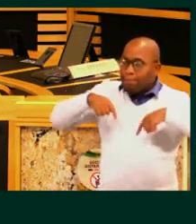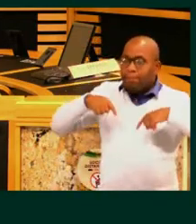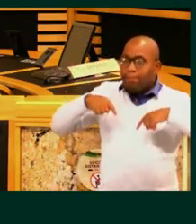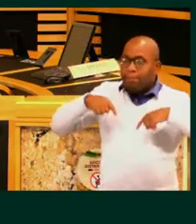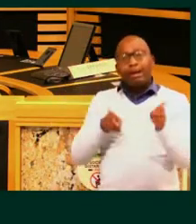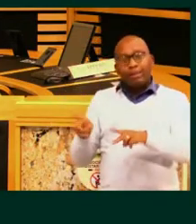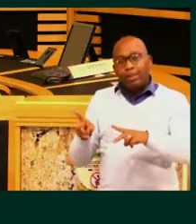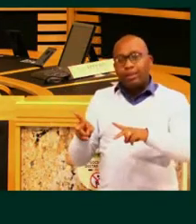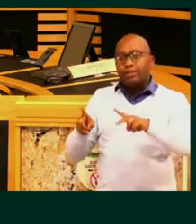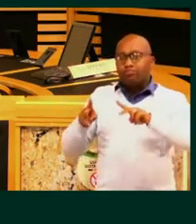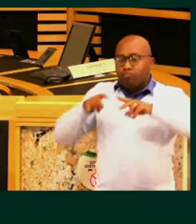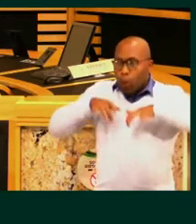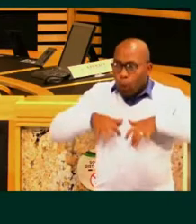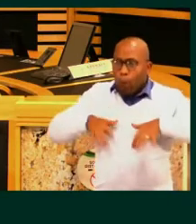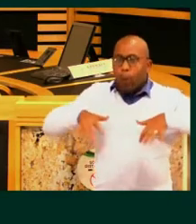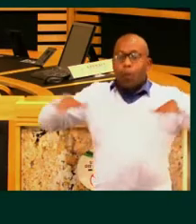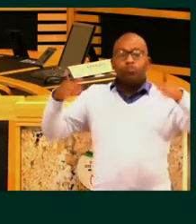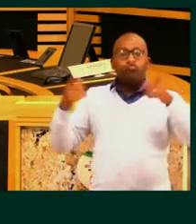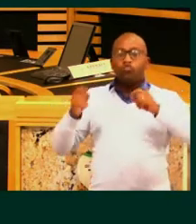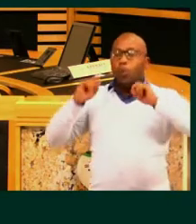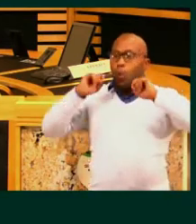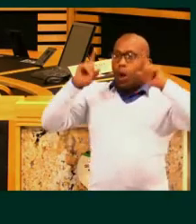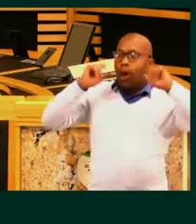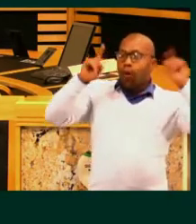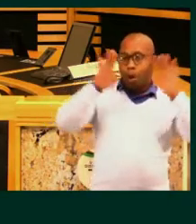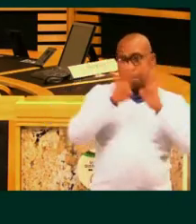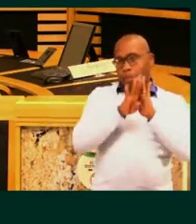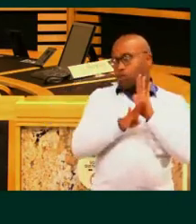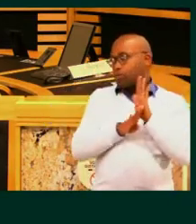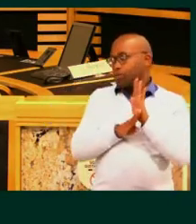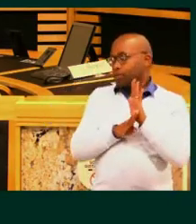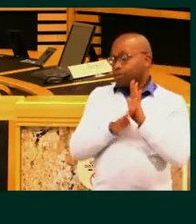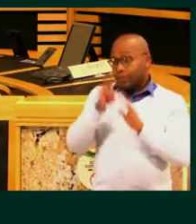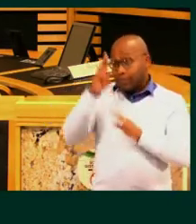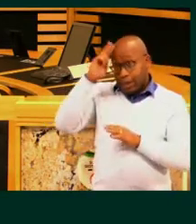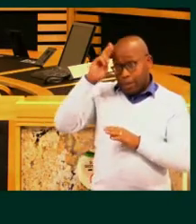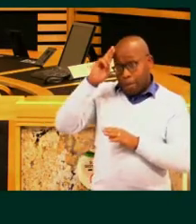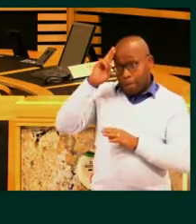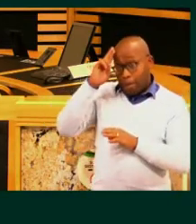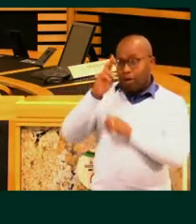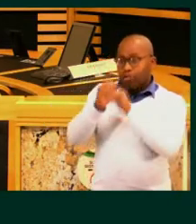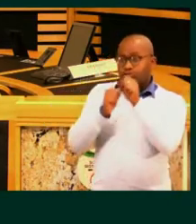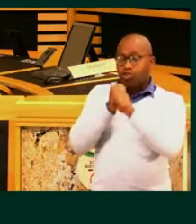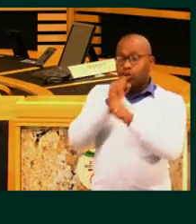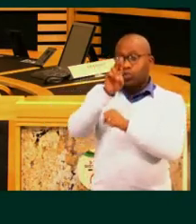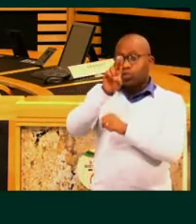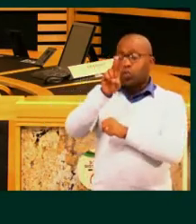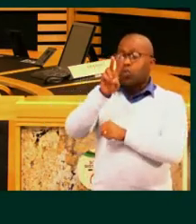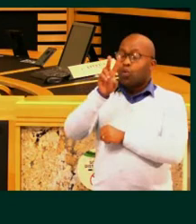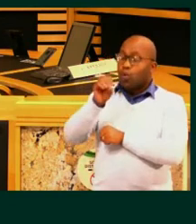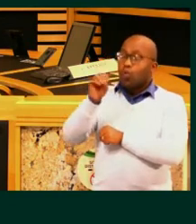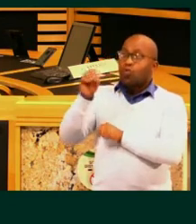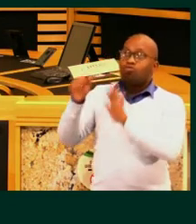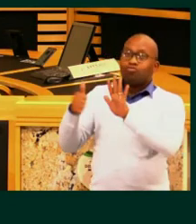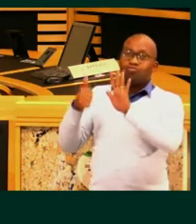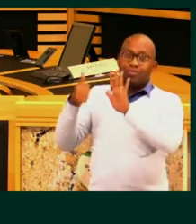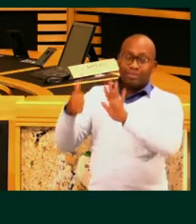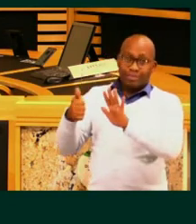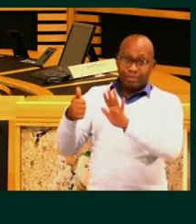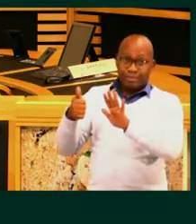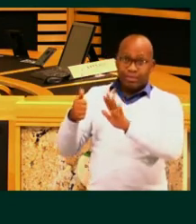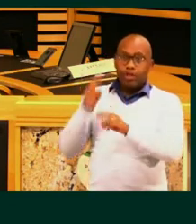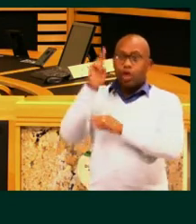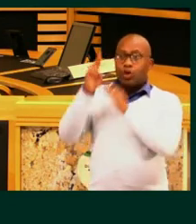Africa free from gender based violations remember 2006 United Nations declared that there should be a 16 days